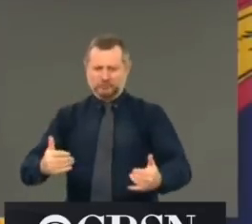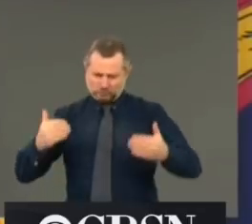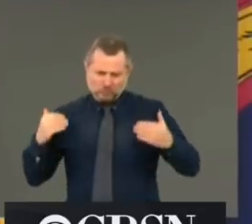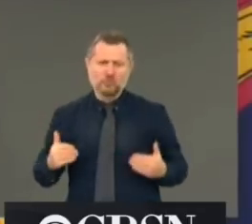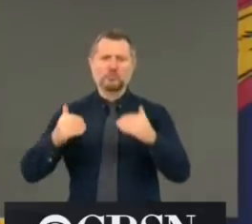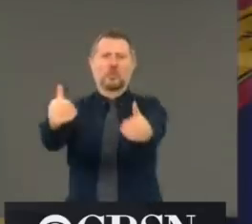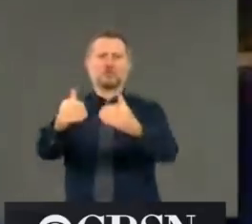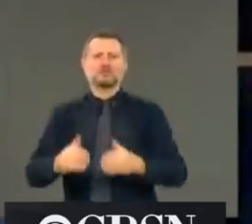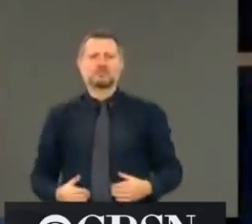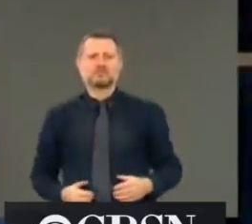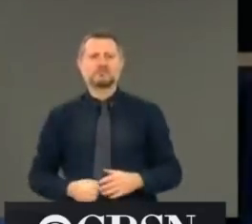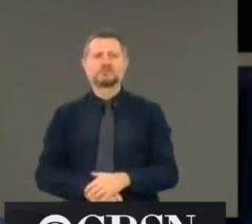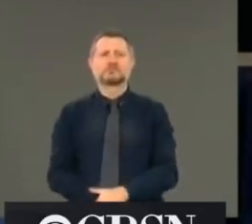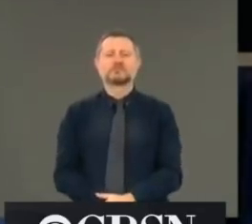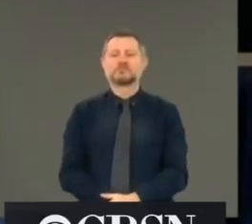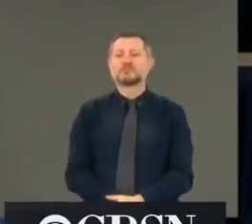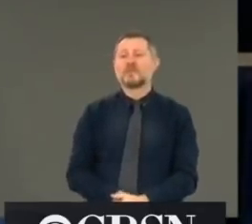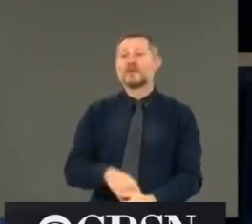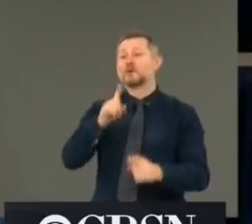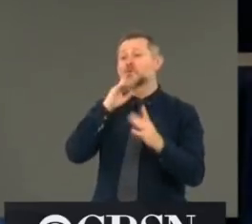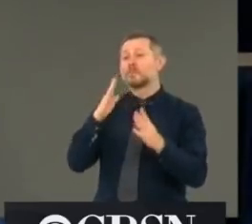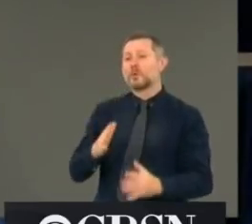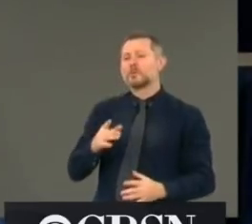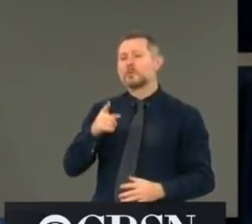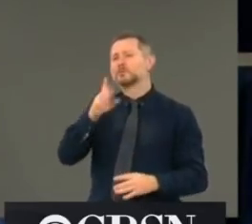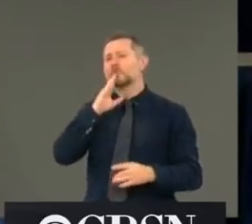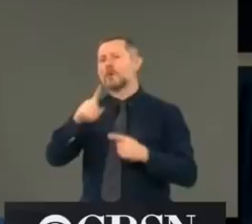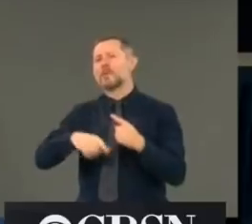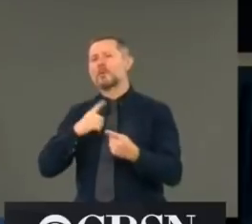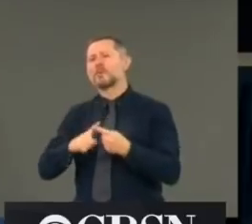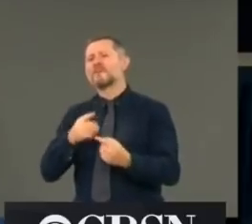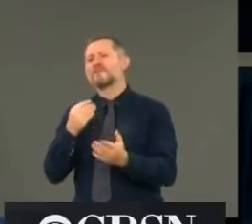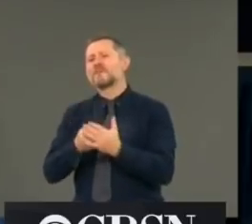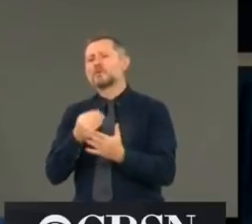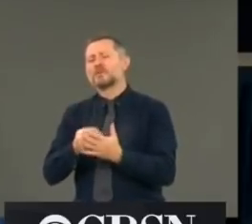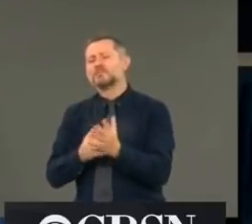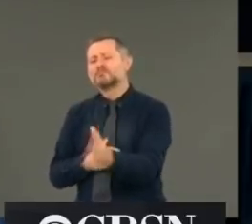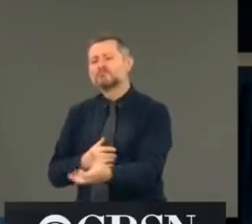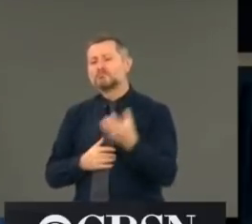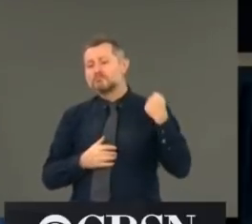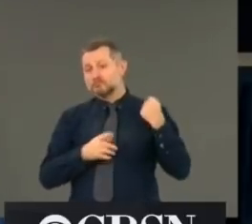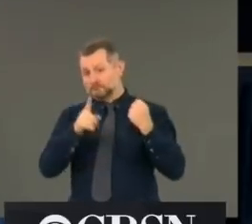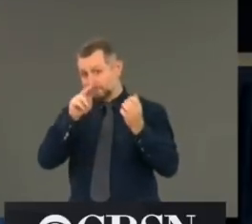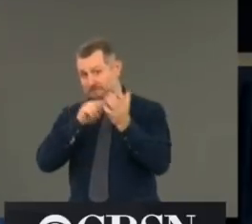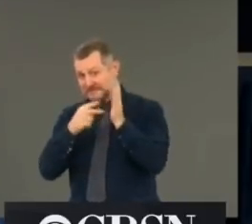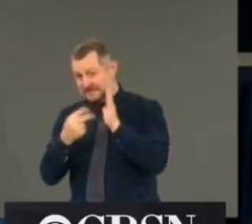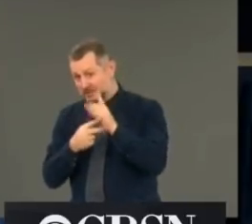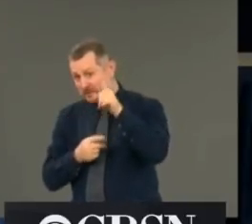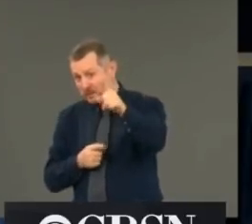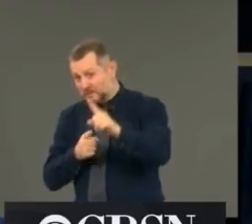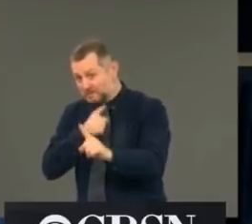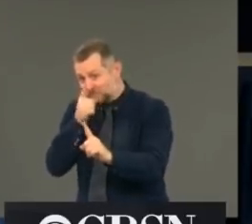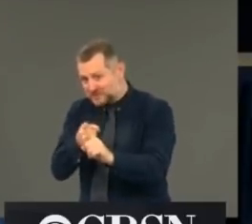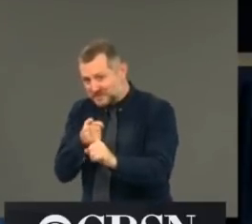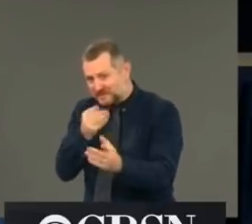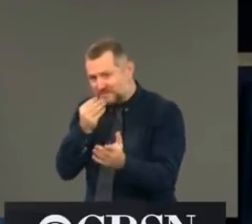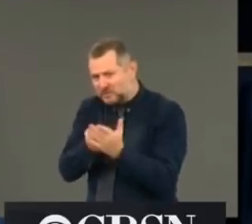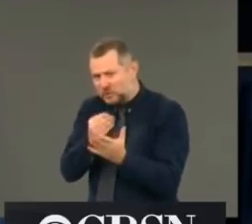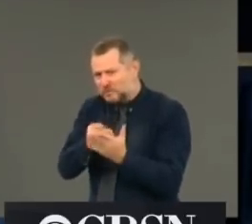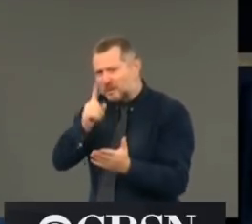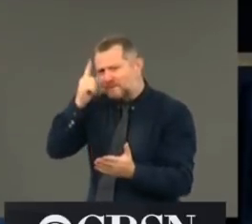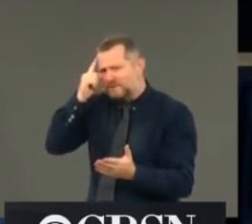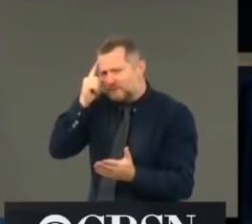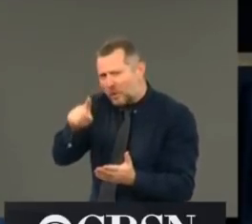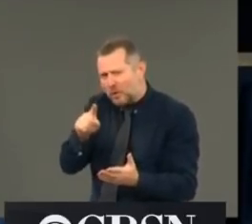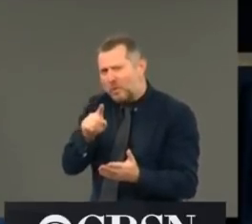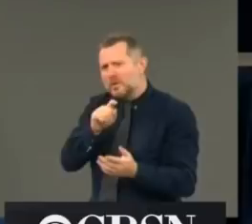force. Governor, when you talk about withholding state funding, are you referring to specifically funding for state funding